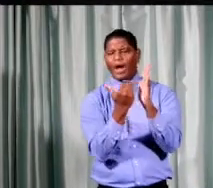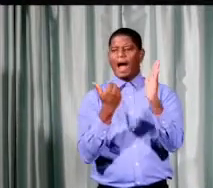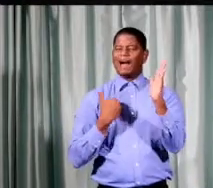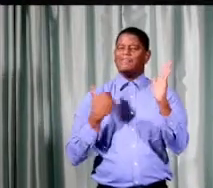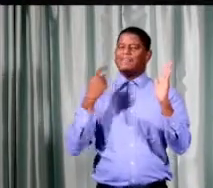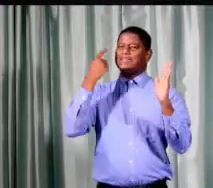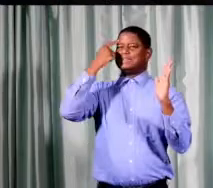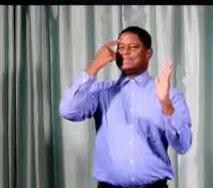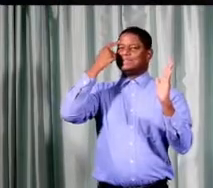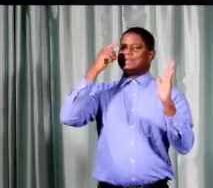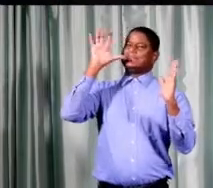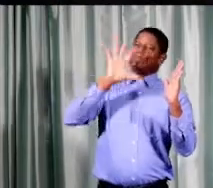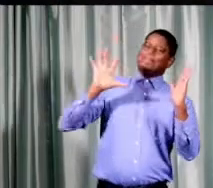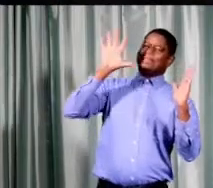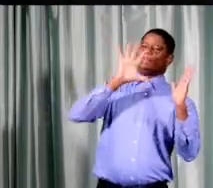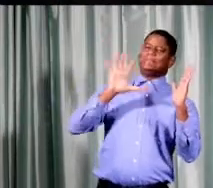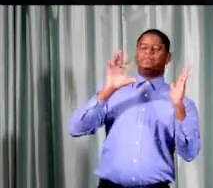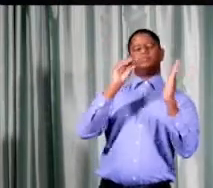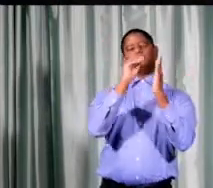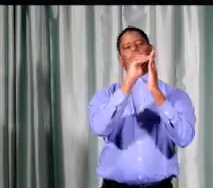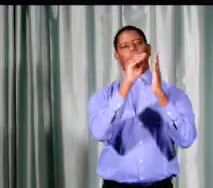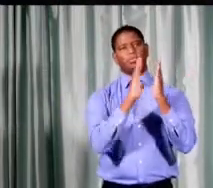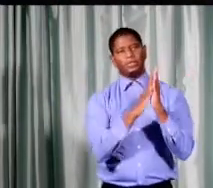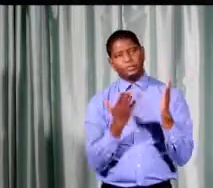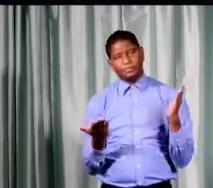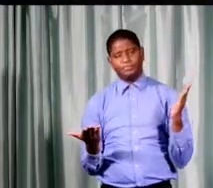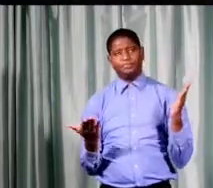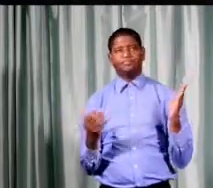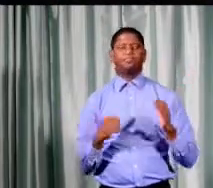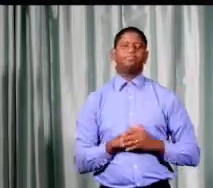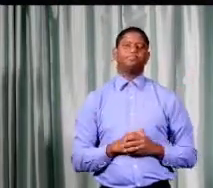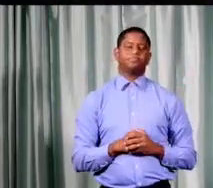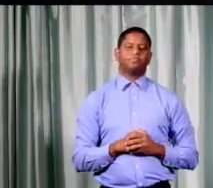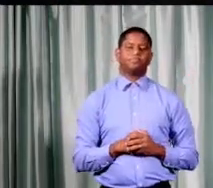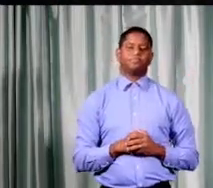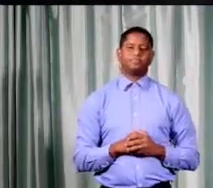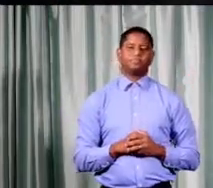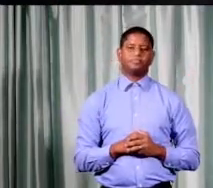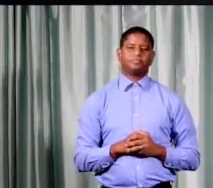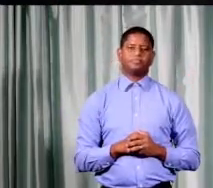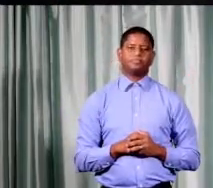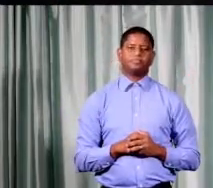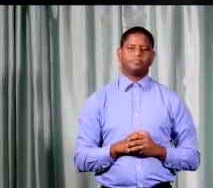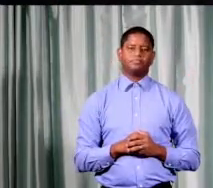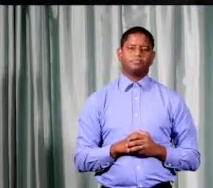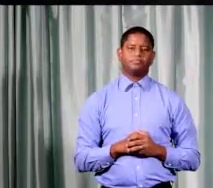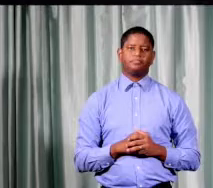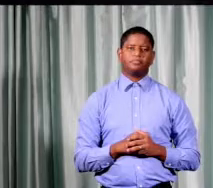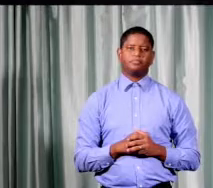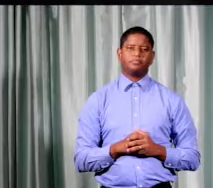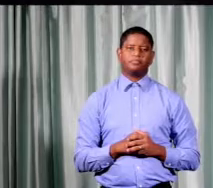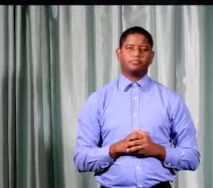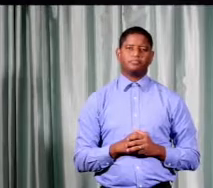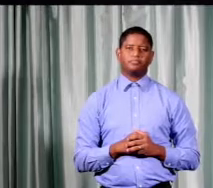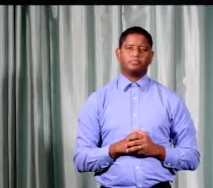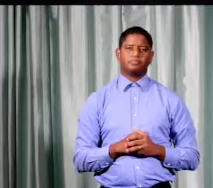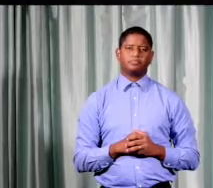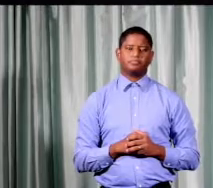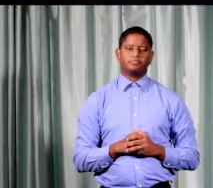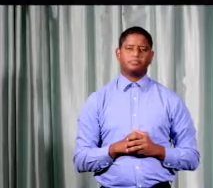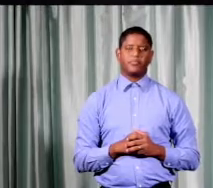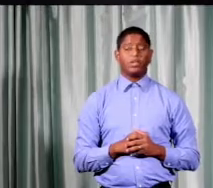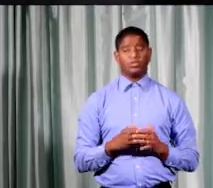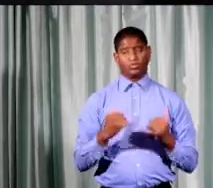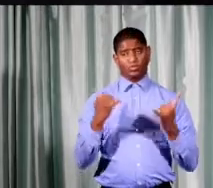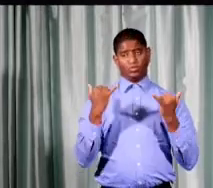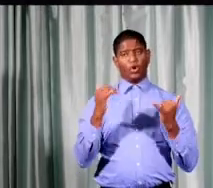but you have estimates. All right. Before to understand what we just did, we need to run through some